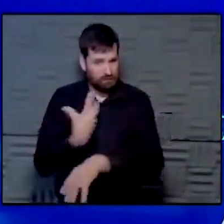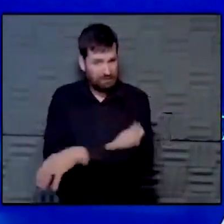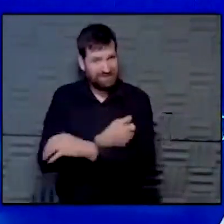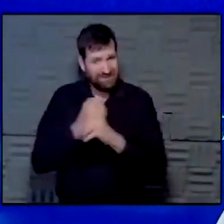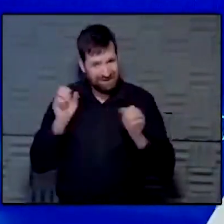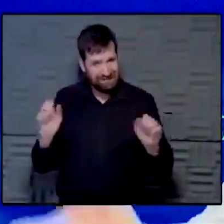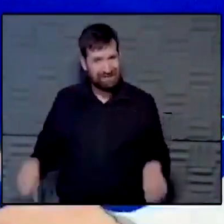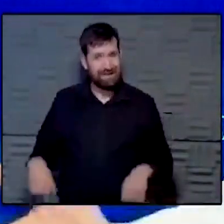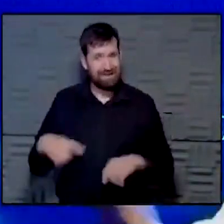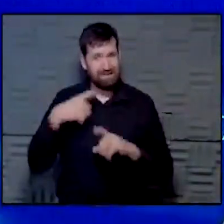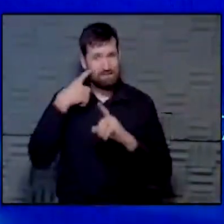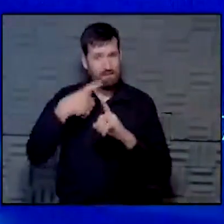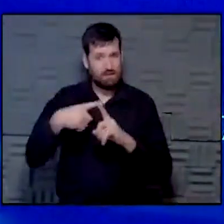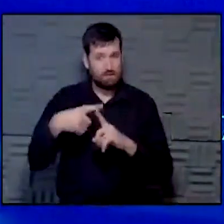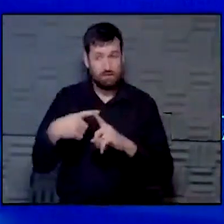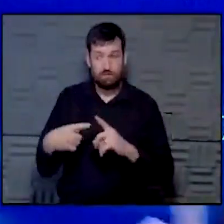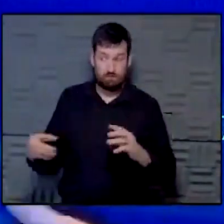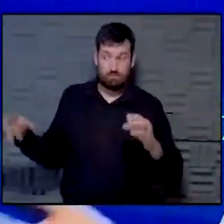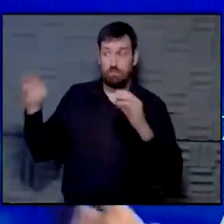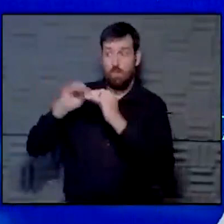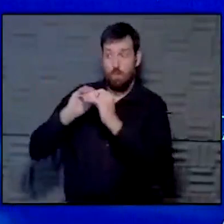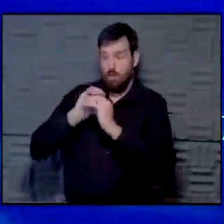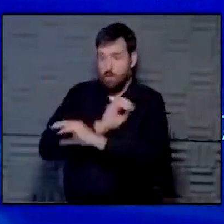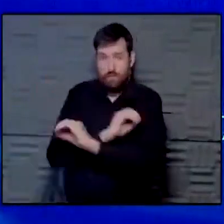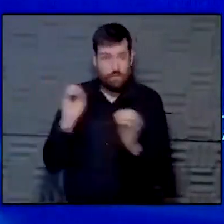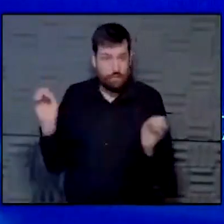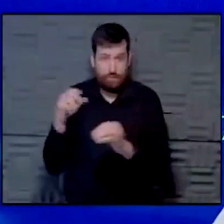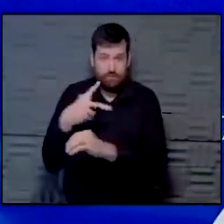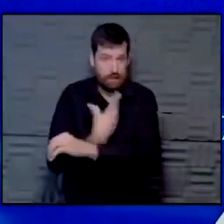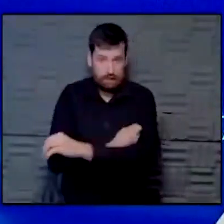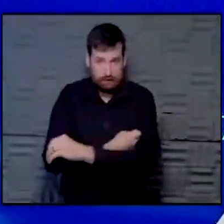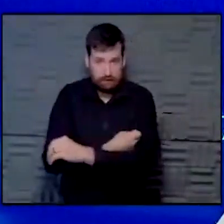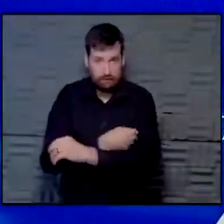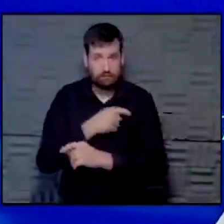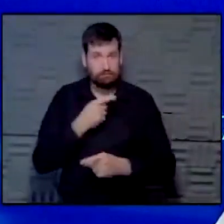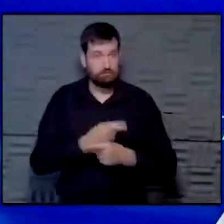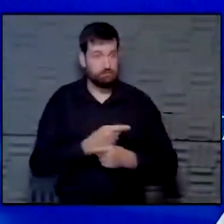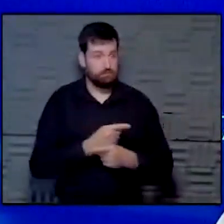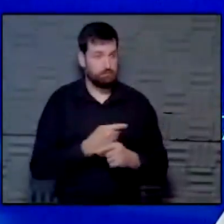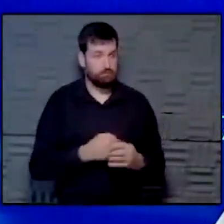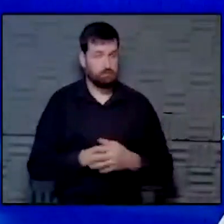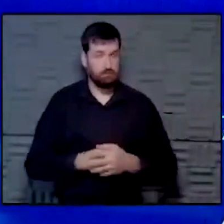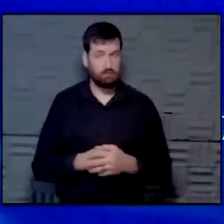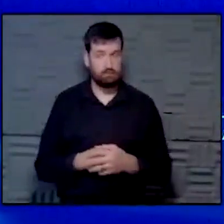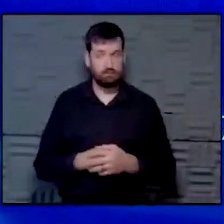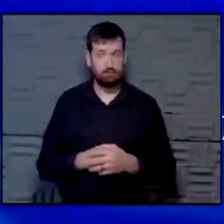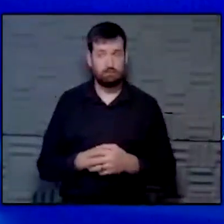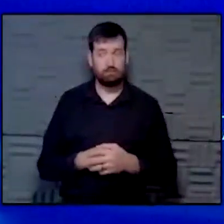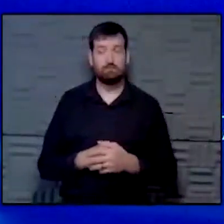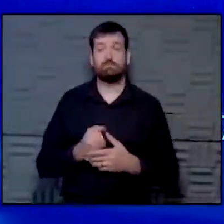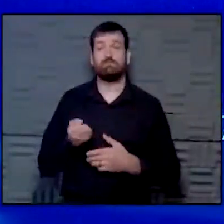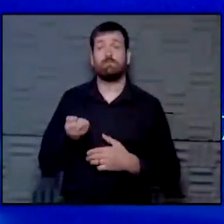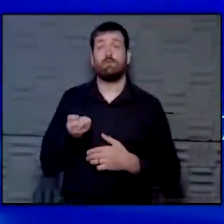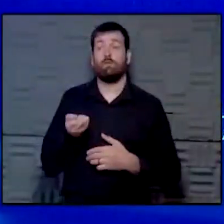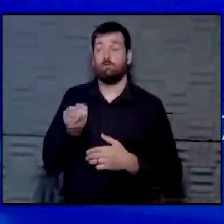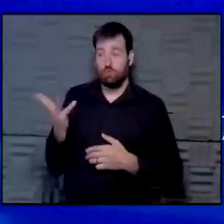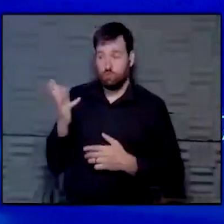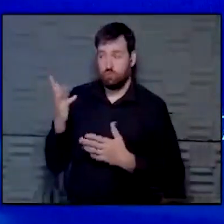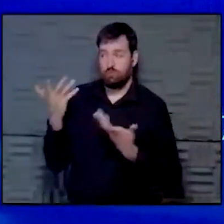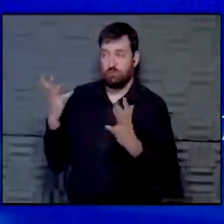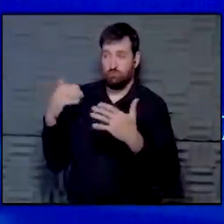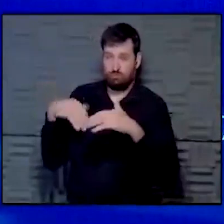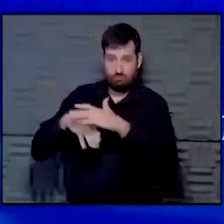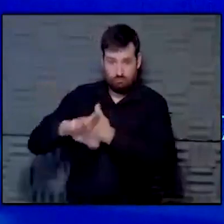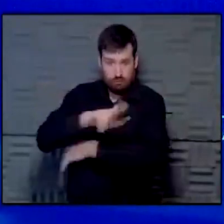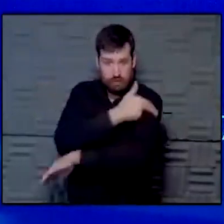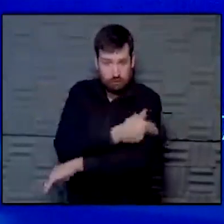Yeah. Clearly, we have more that have not had the vaccine in that list. Yeah. There are a few that are hospitalized for